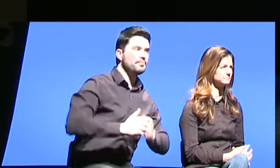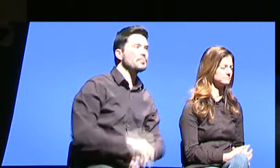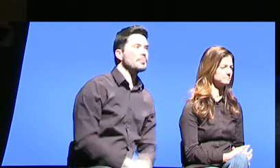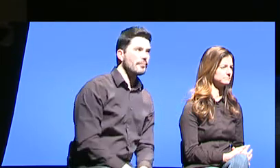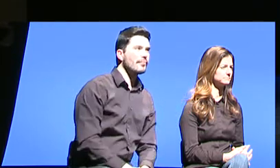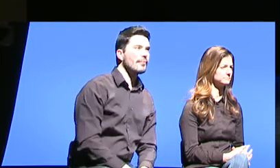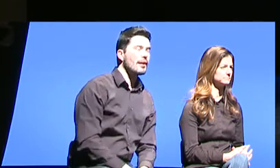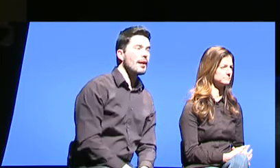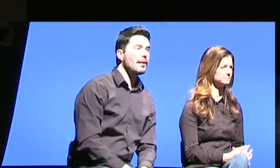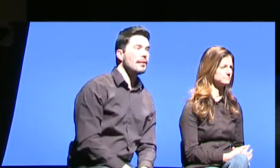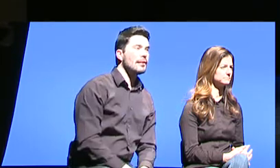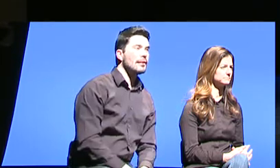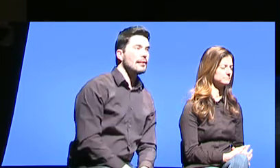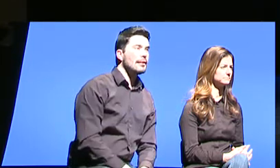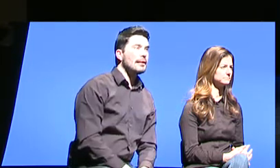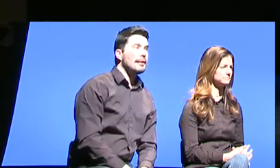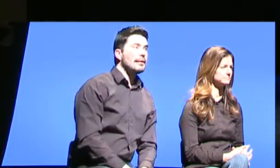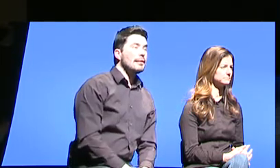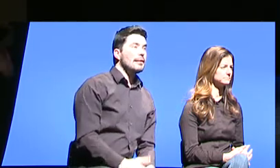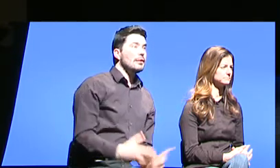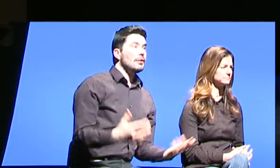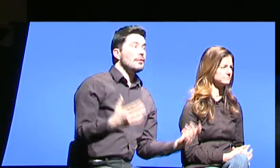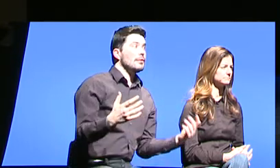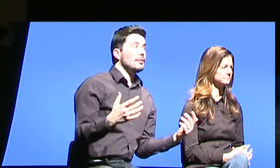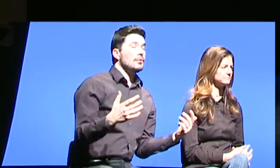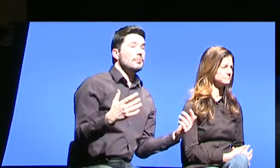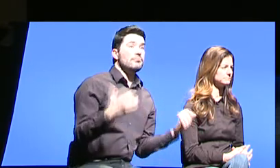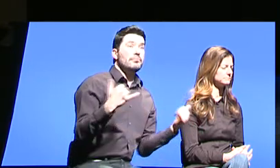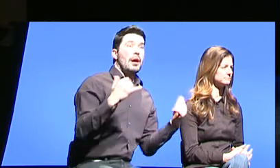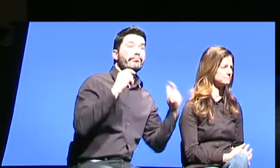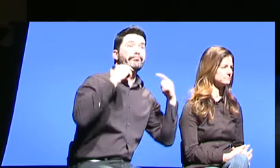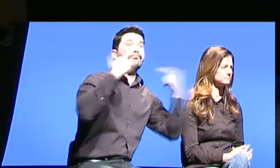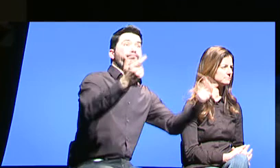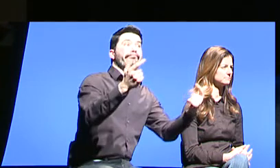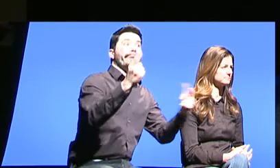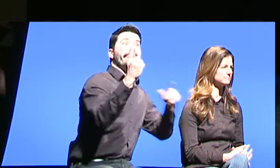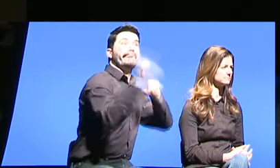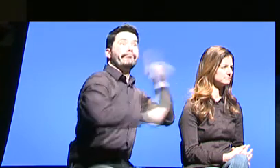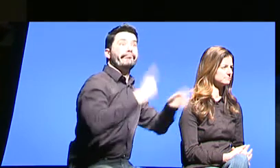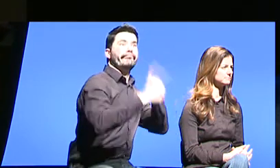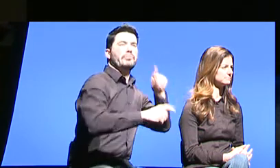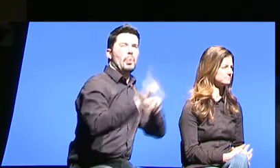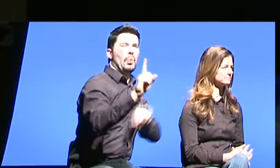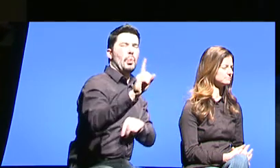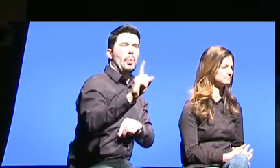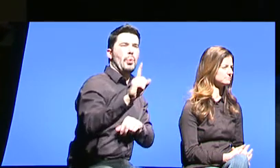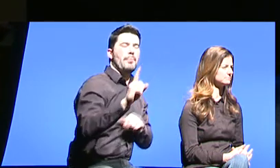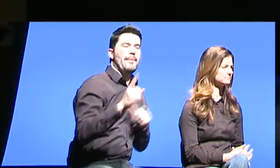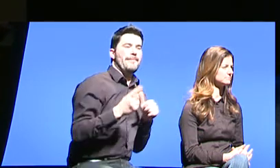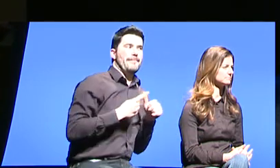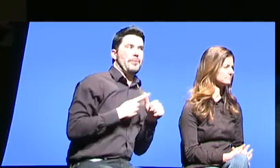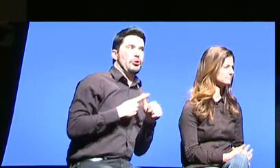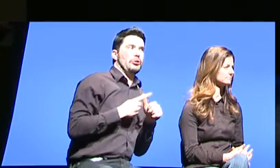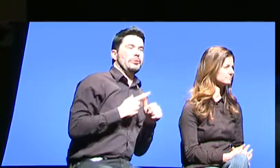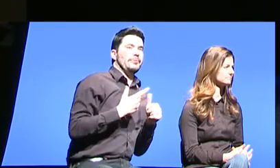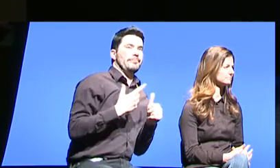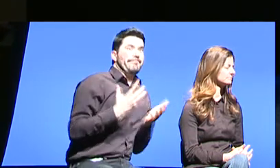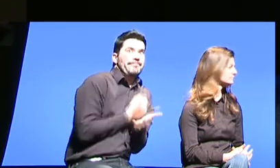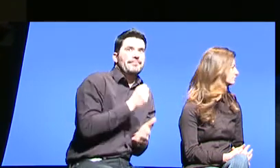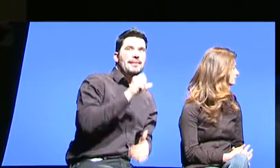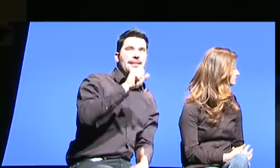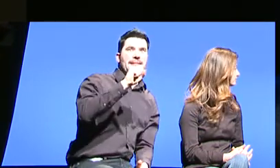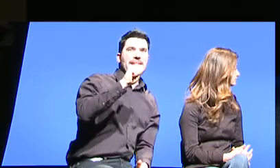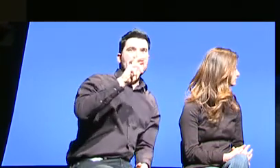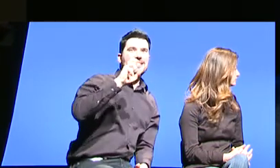And I want to just, we'll turn it out for your questions and responses in just a minute. But I'd love to just, since we have Sarah with us, ask